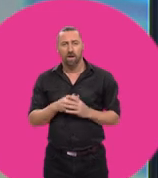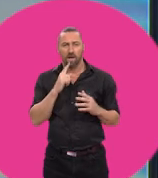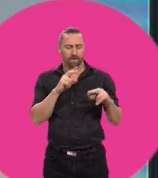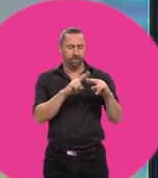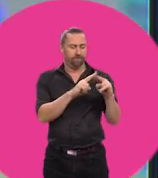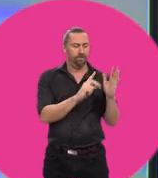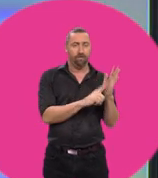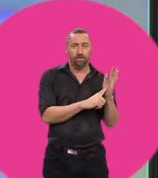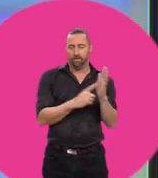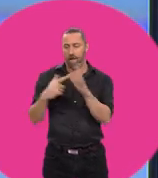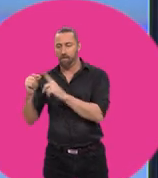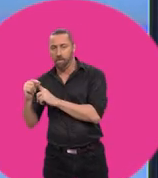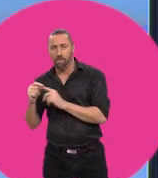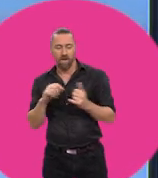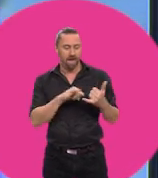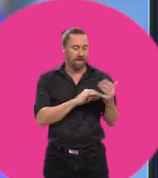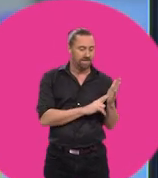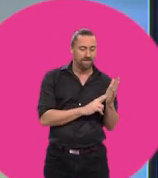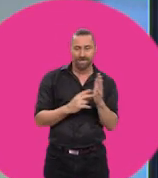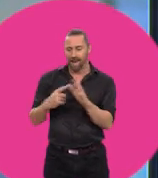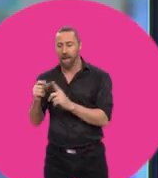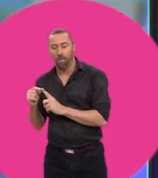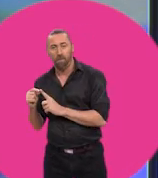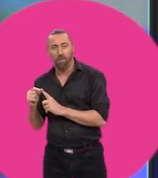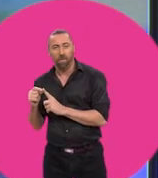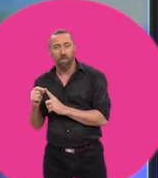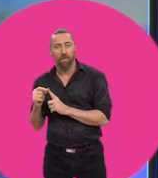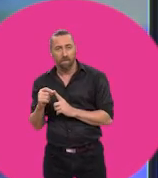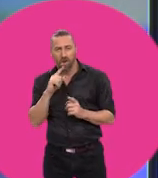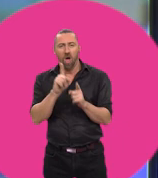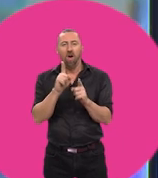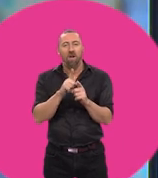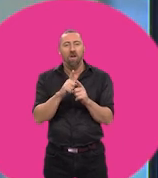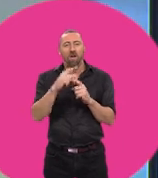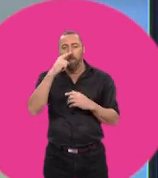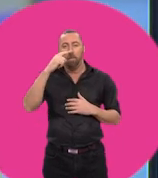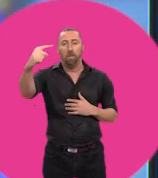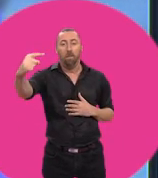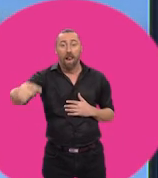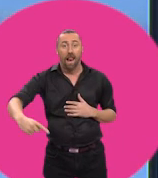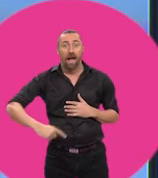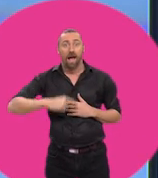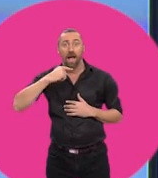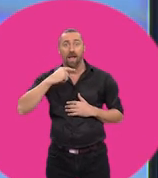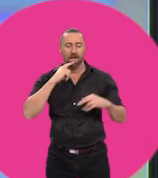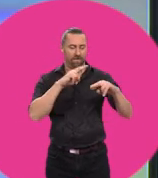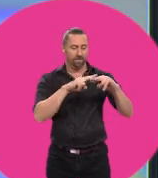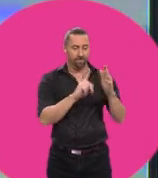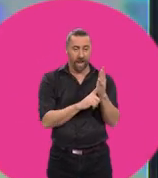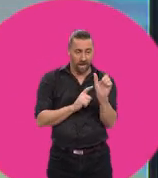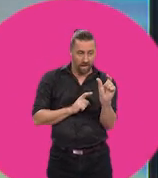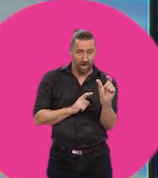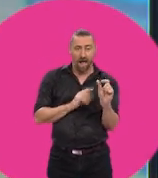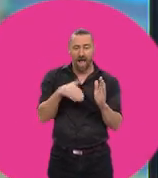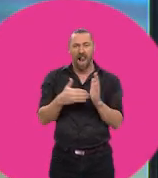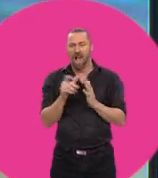word flap and snap when the author talked about the pelican? Flap and snap